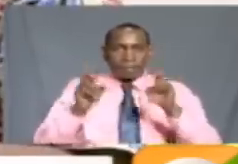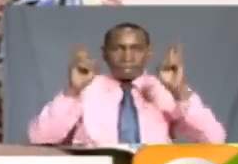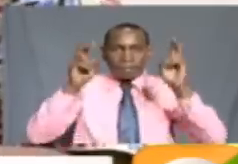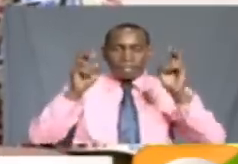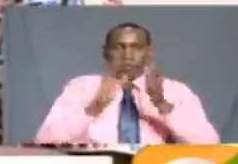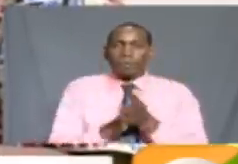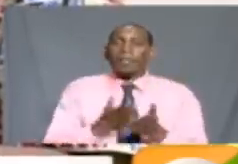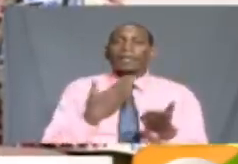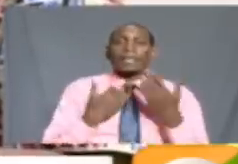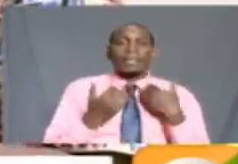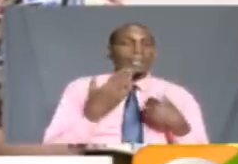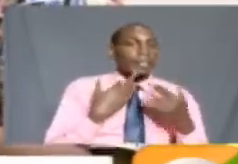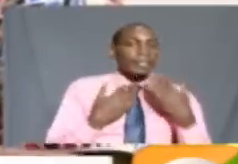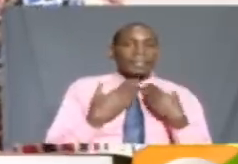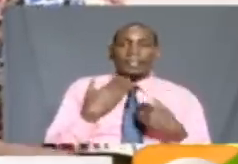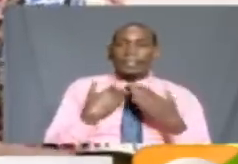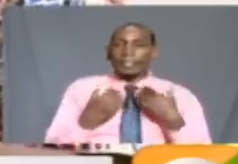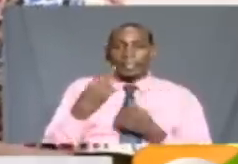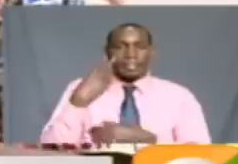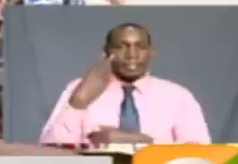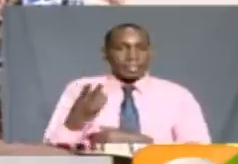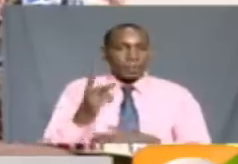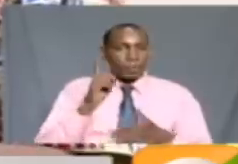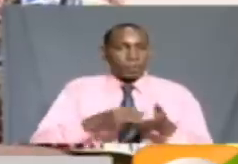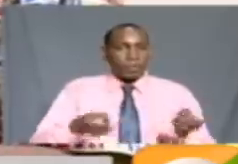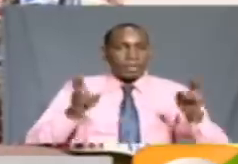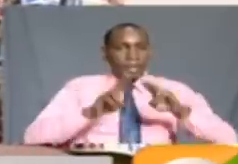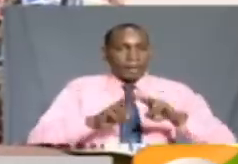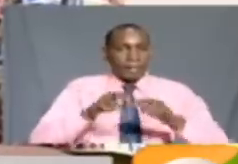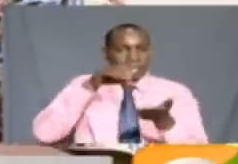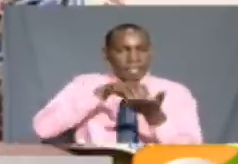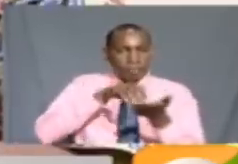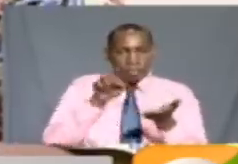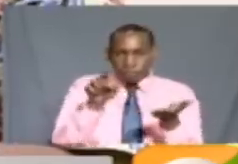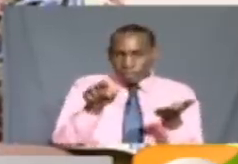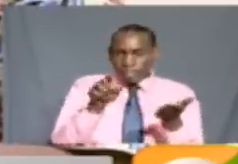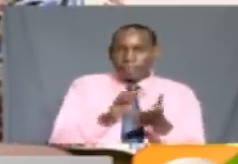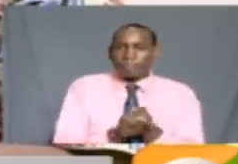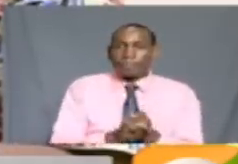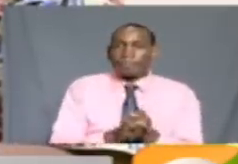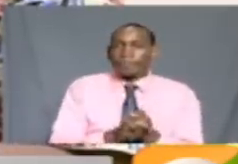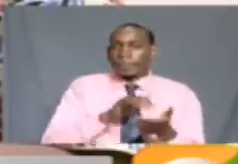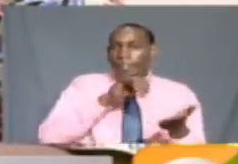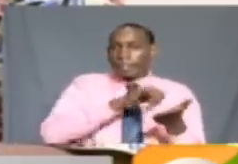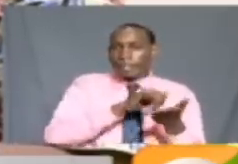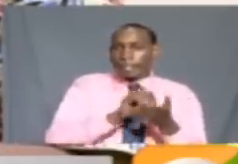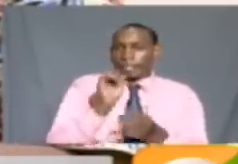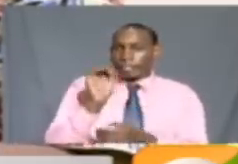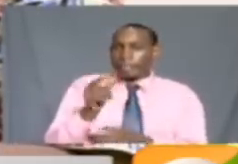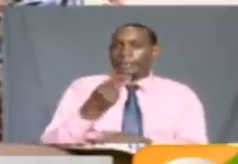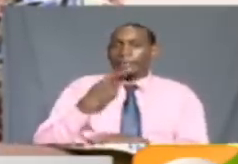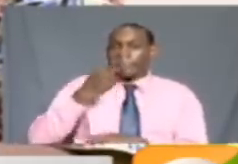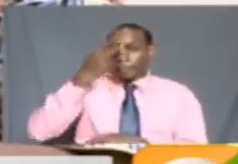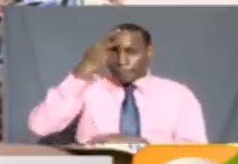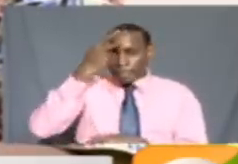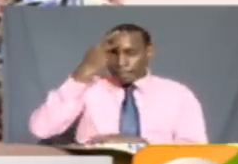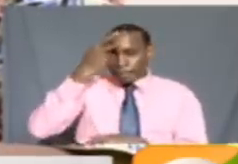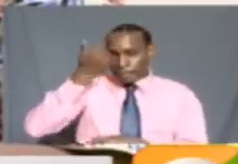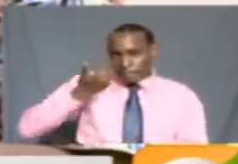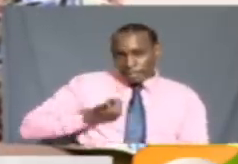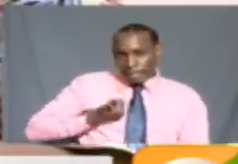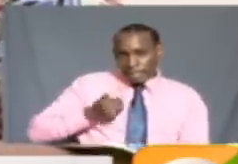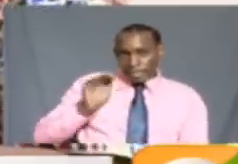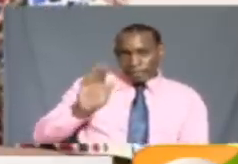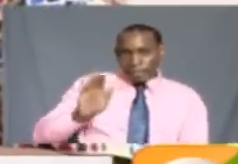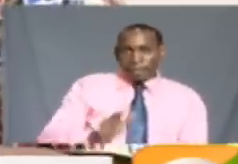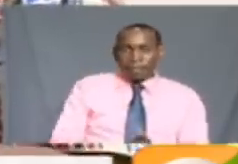greed, because when you look at what really happened in this scenario, is that if the parents of the girl